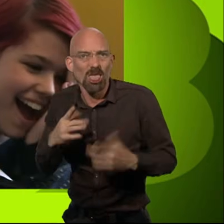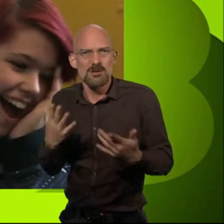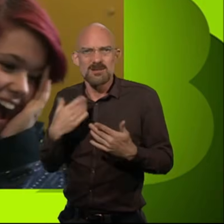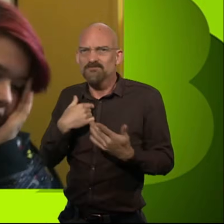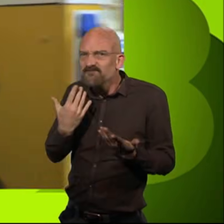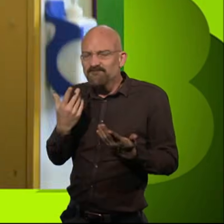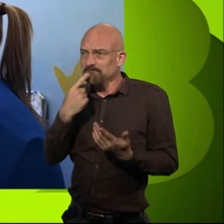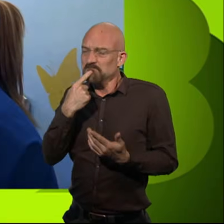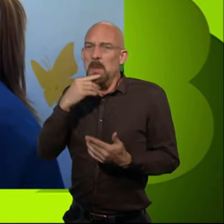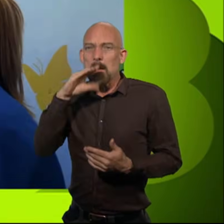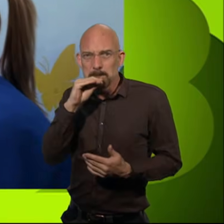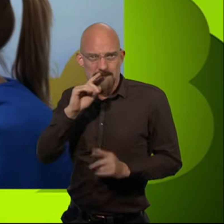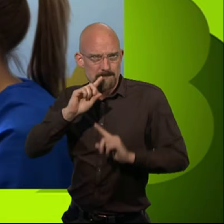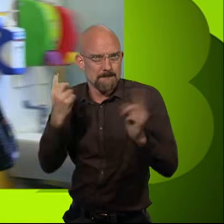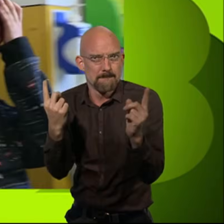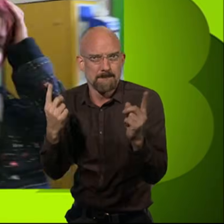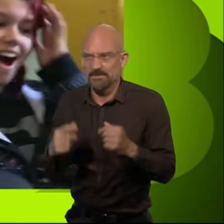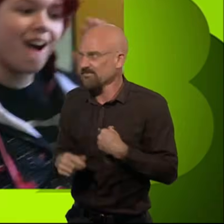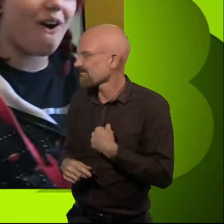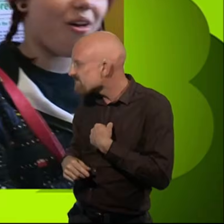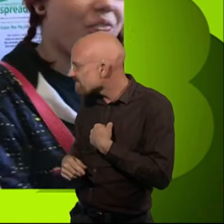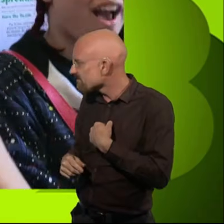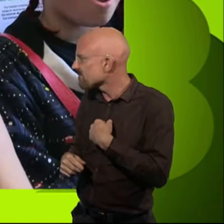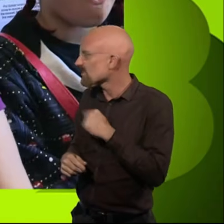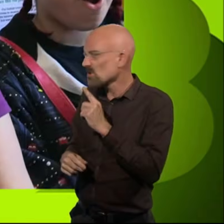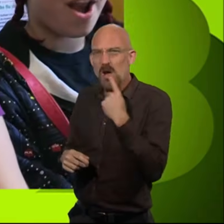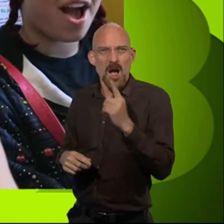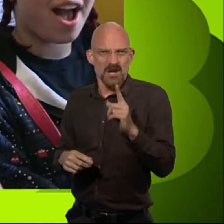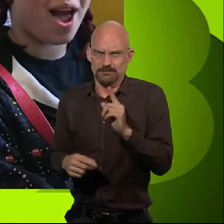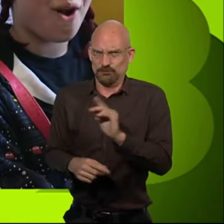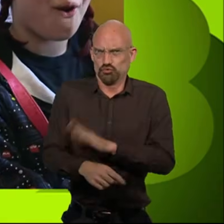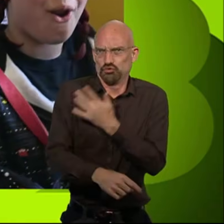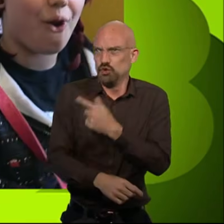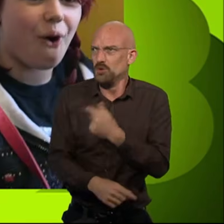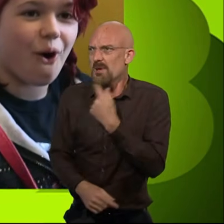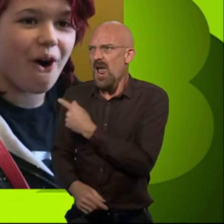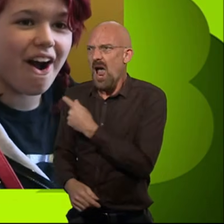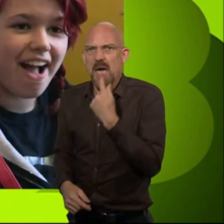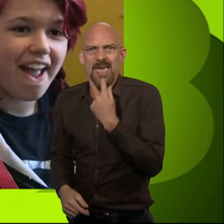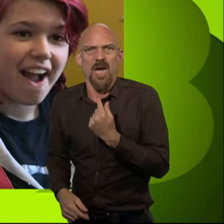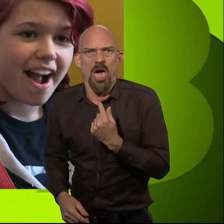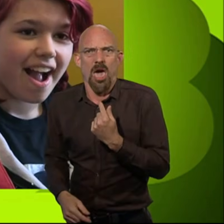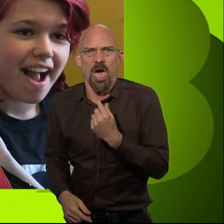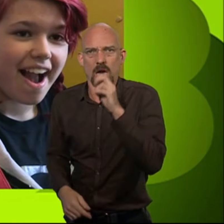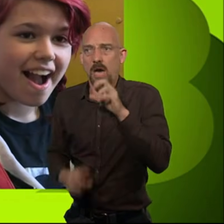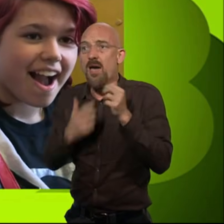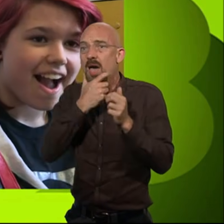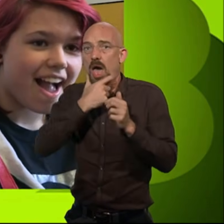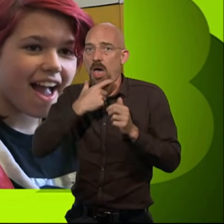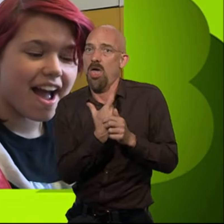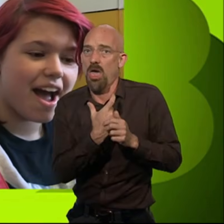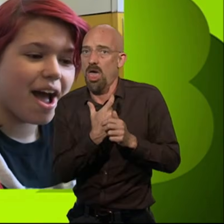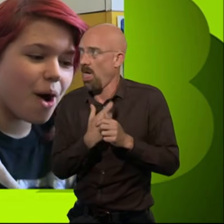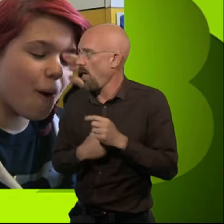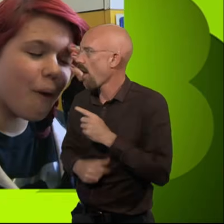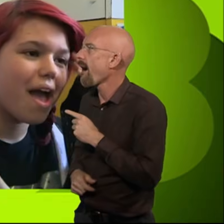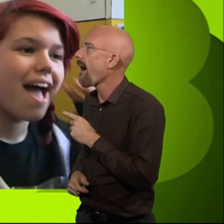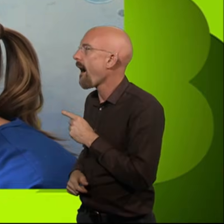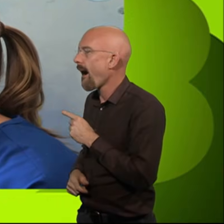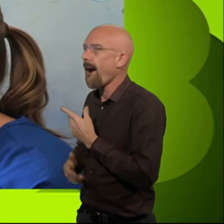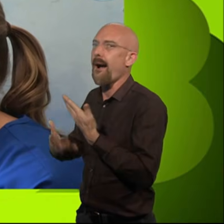she can't shut her mouth. What's happened to Rachel? I think I've dislocated my jaw. Oh, I see. She's dislocated her